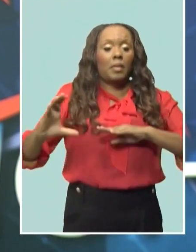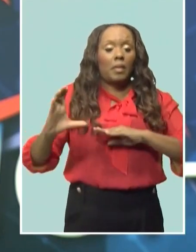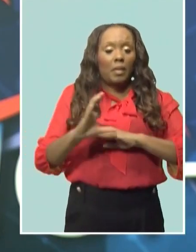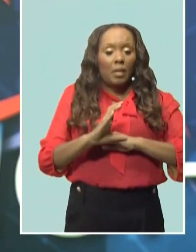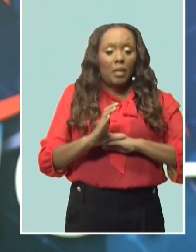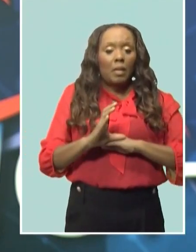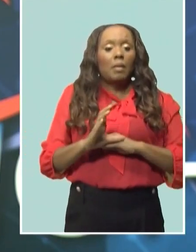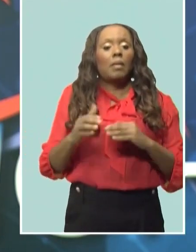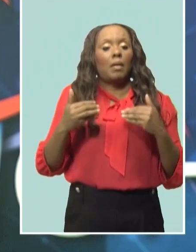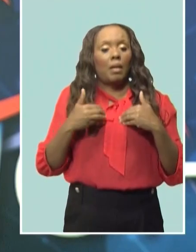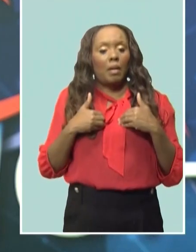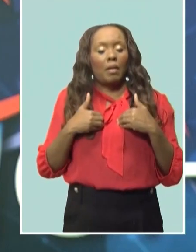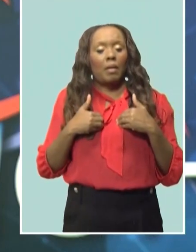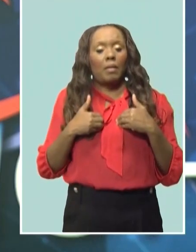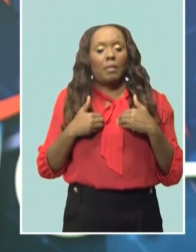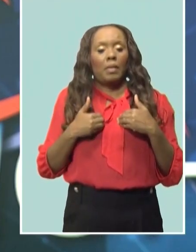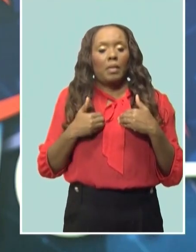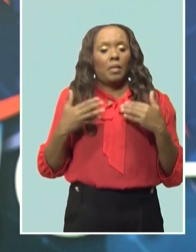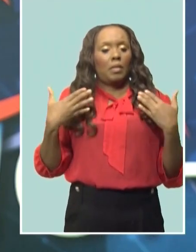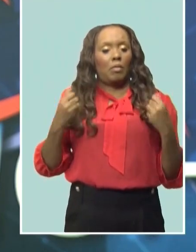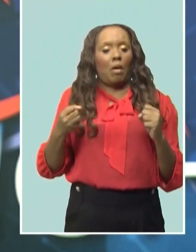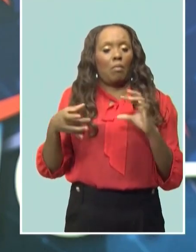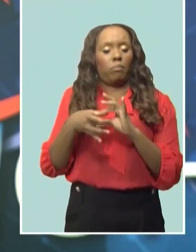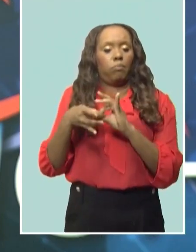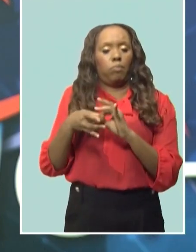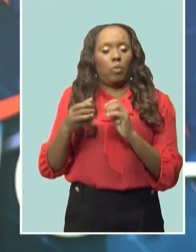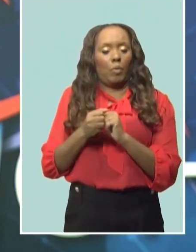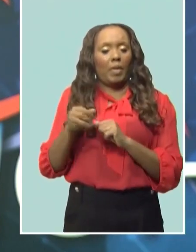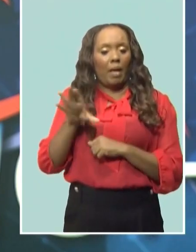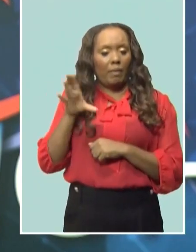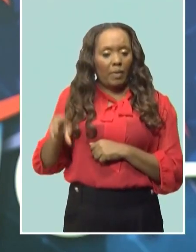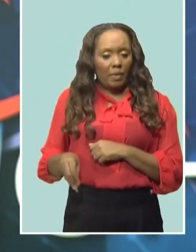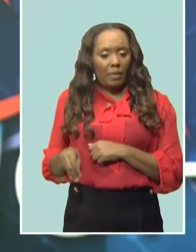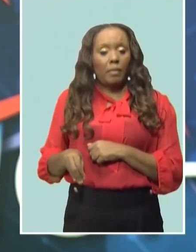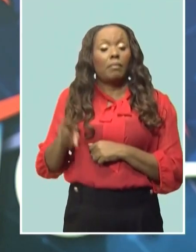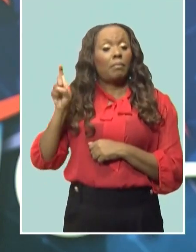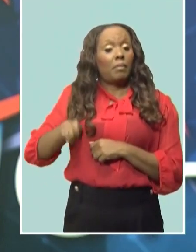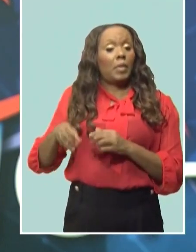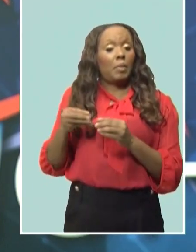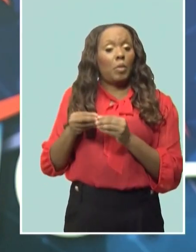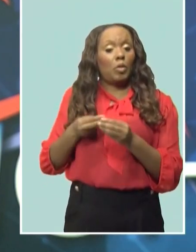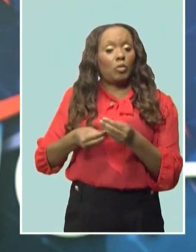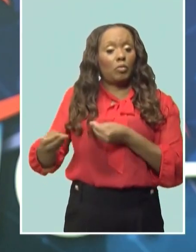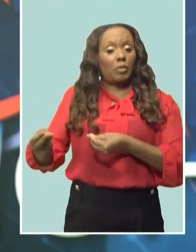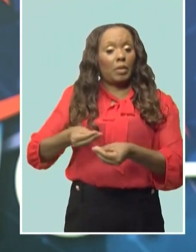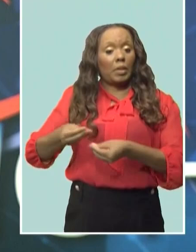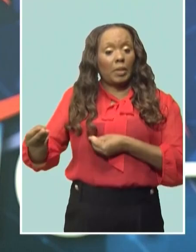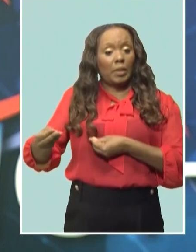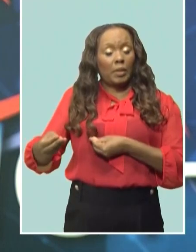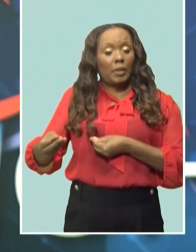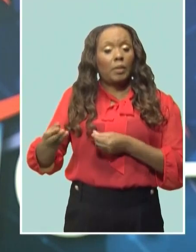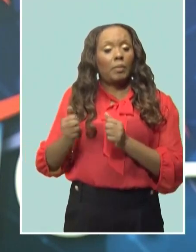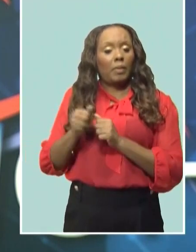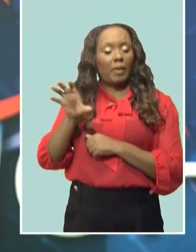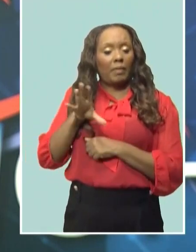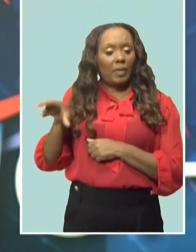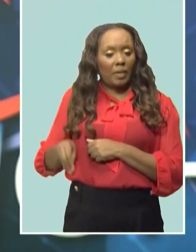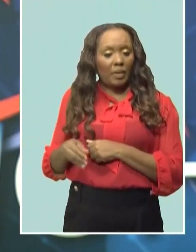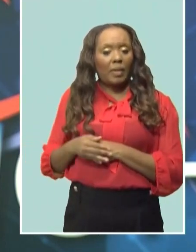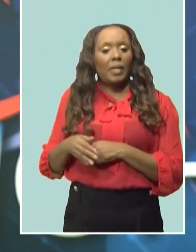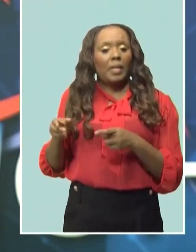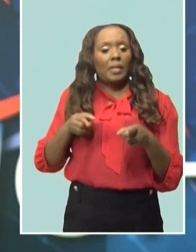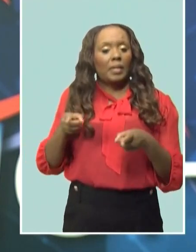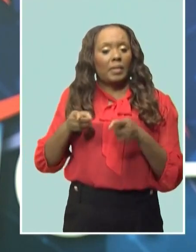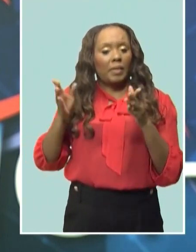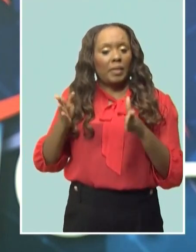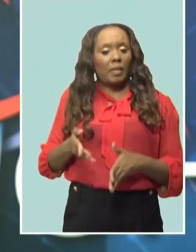the connection between Africa and the region, there is need for more trade and investment with the African continent. Executive Director